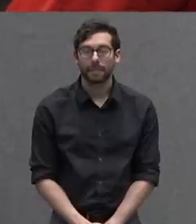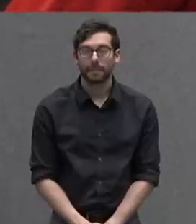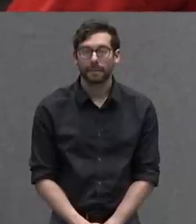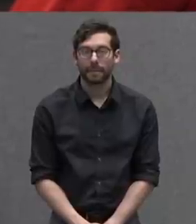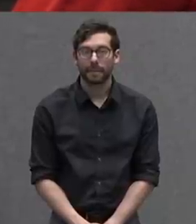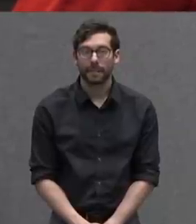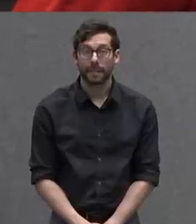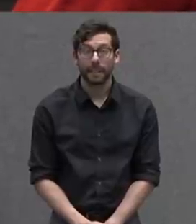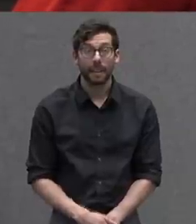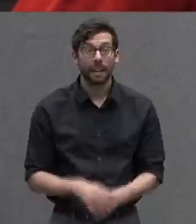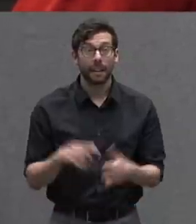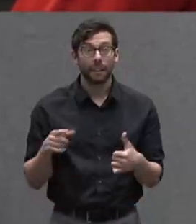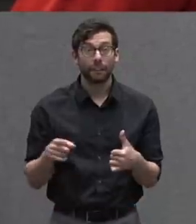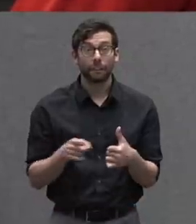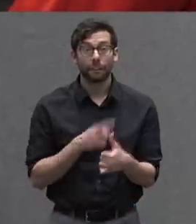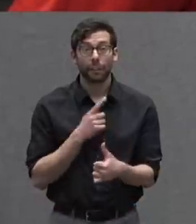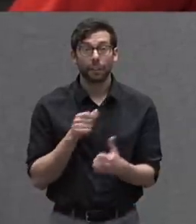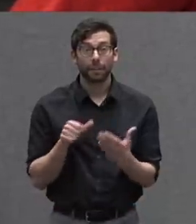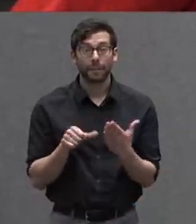Here's the first page of the book.